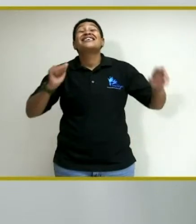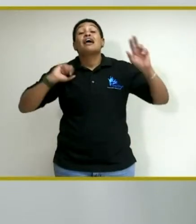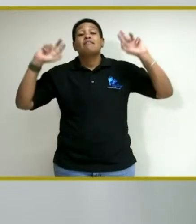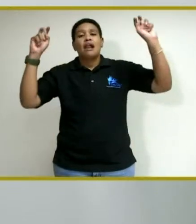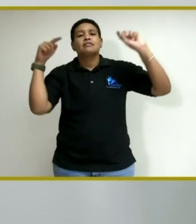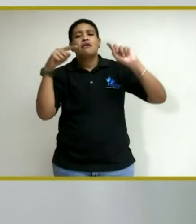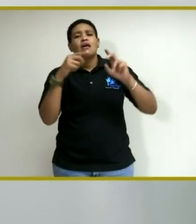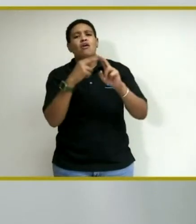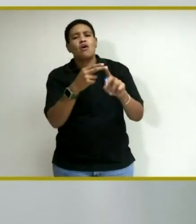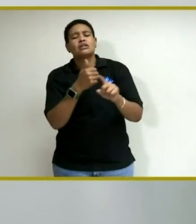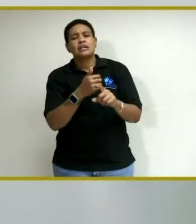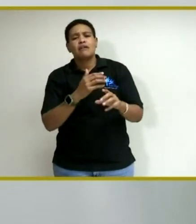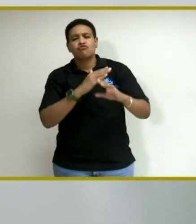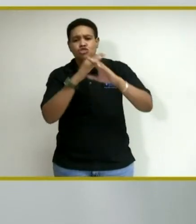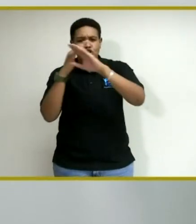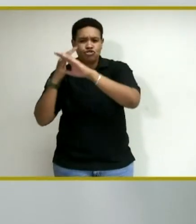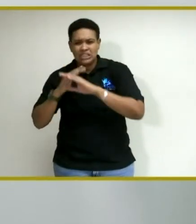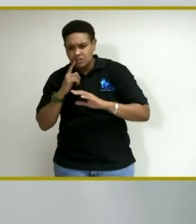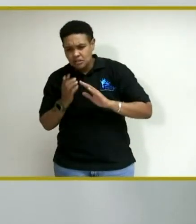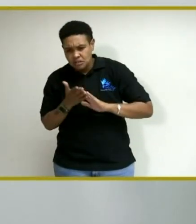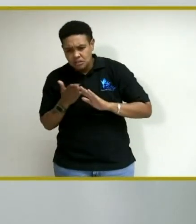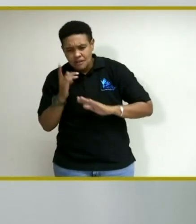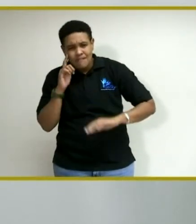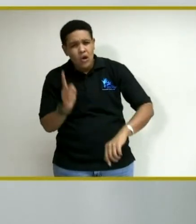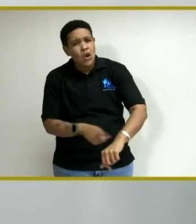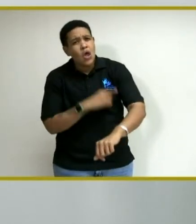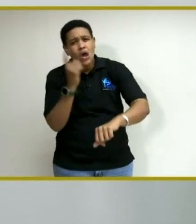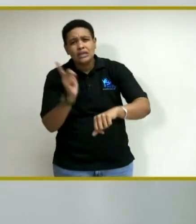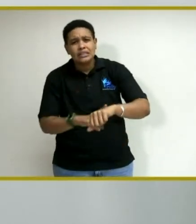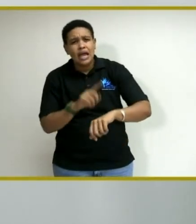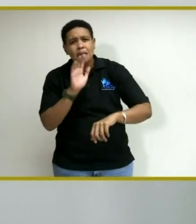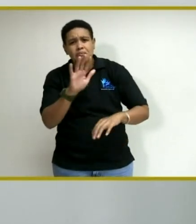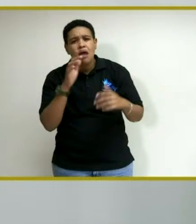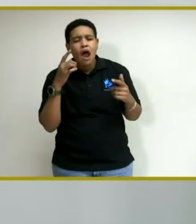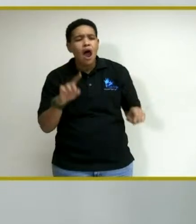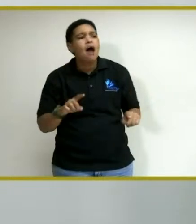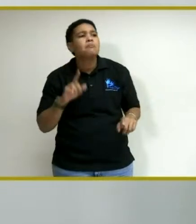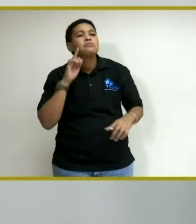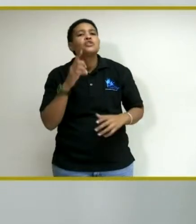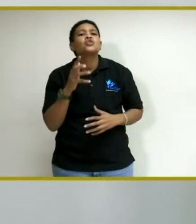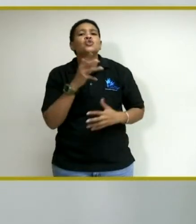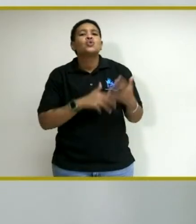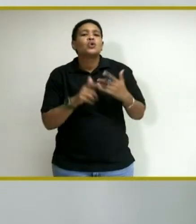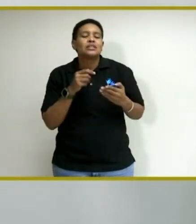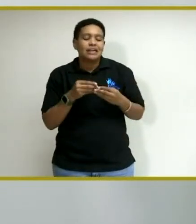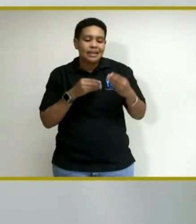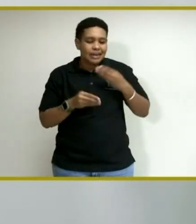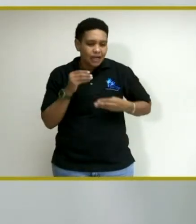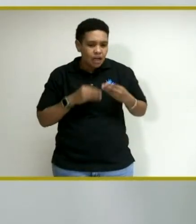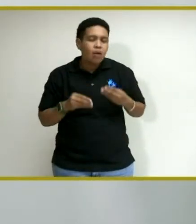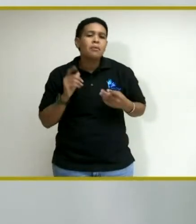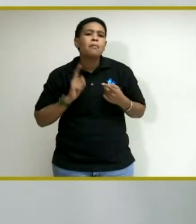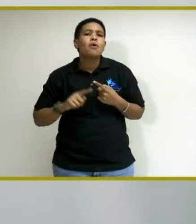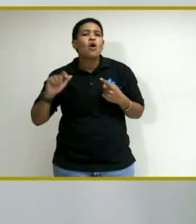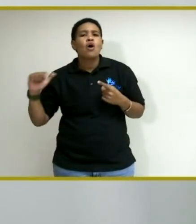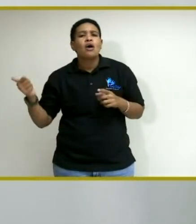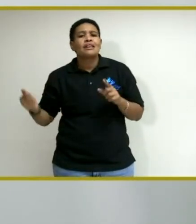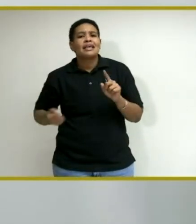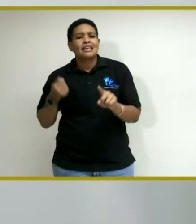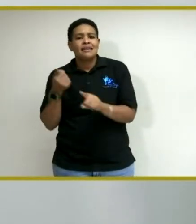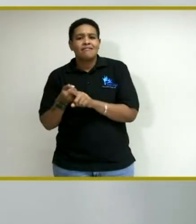the restrictions going on for such a long time, the social, the economic, and other side